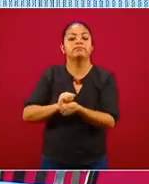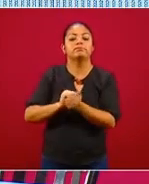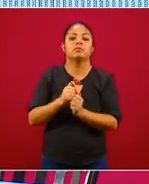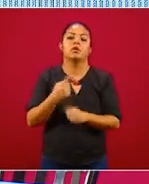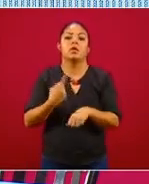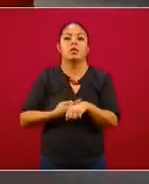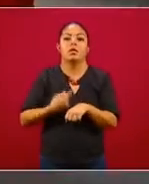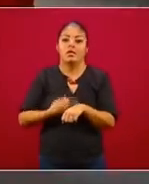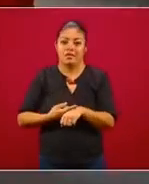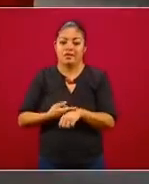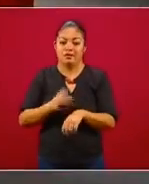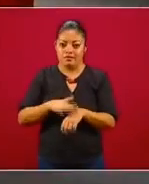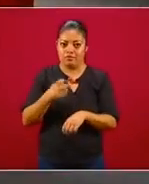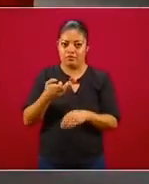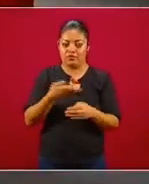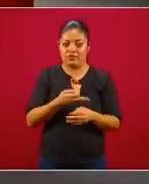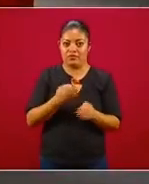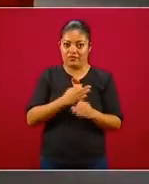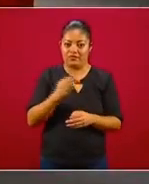we can